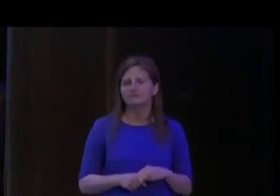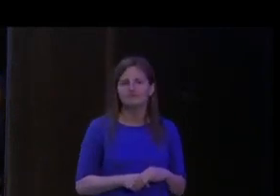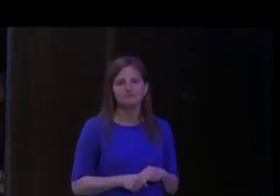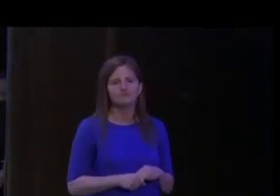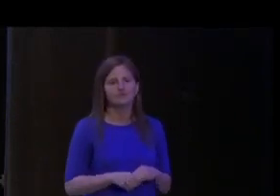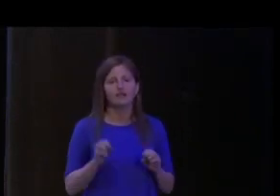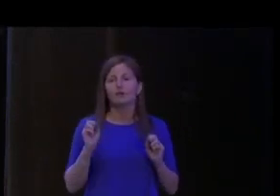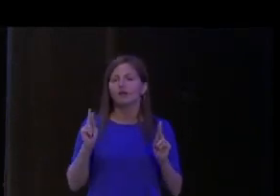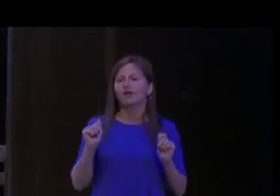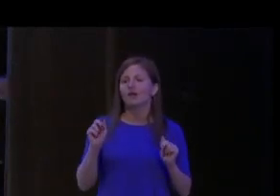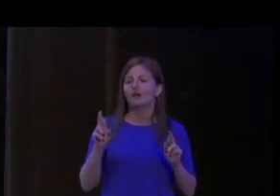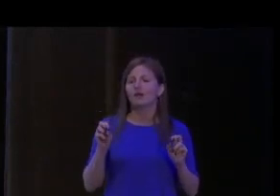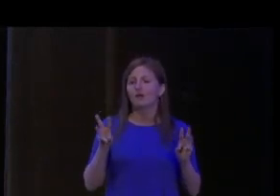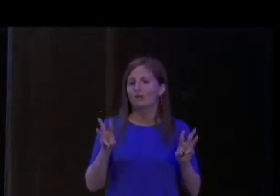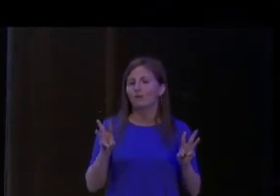Okay, Arlo.